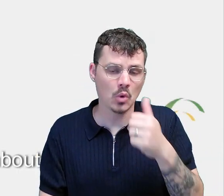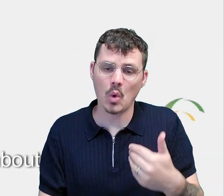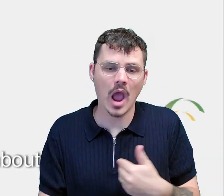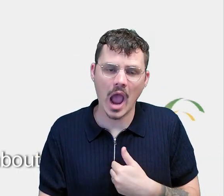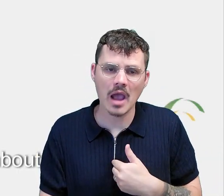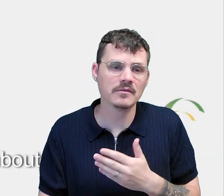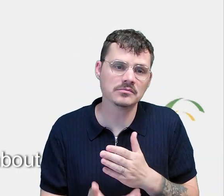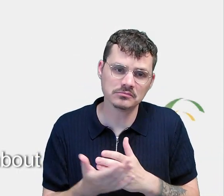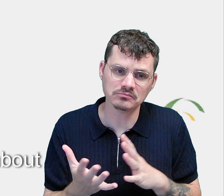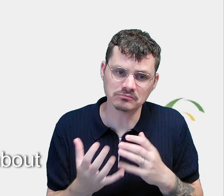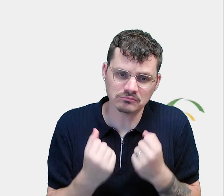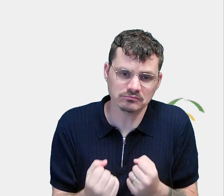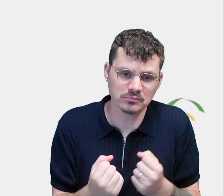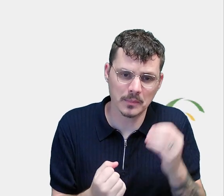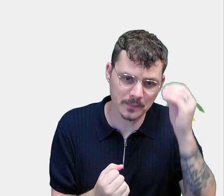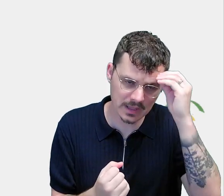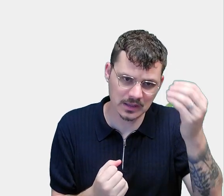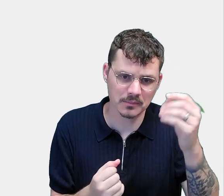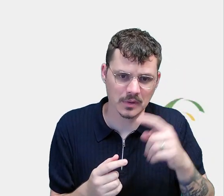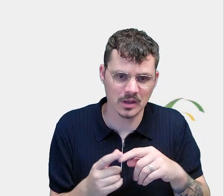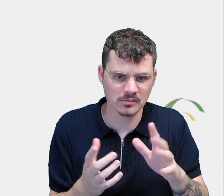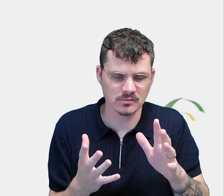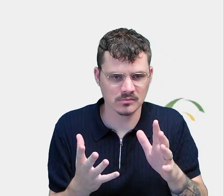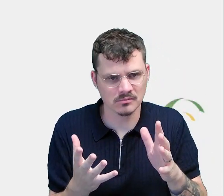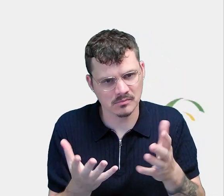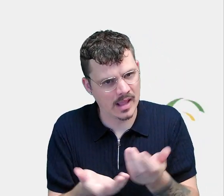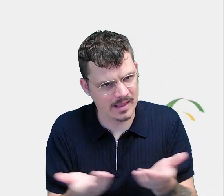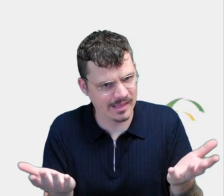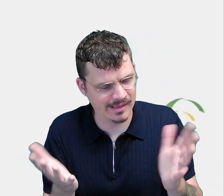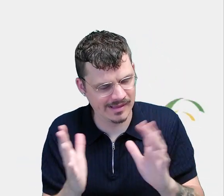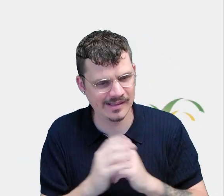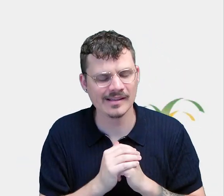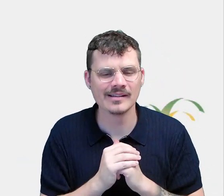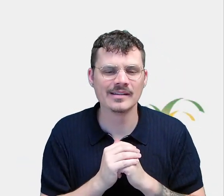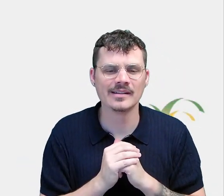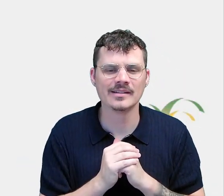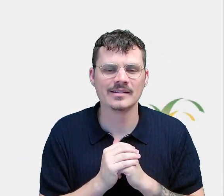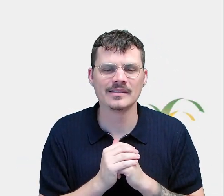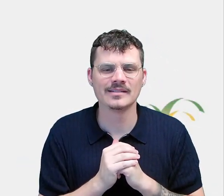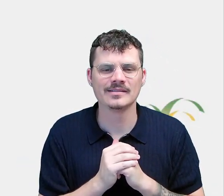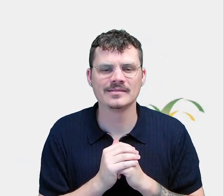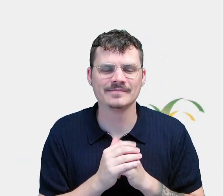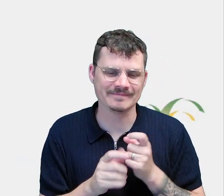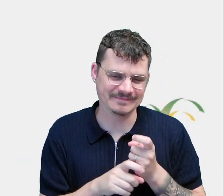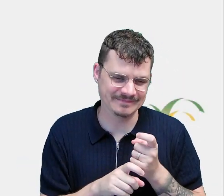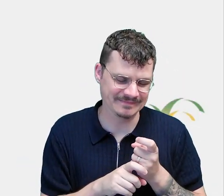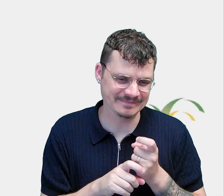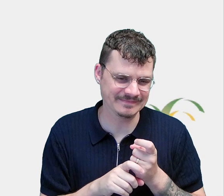any firmly held opinions about anything. I'm sure you could tell that. Kidding.